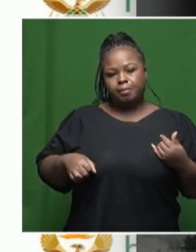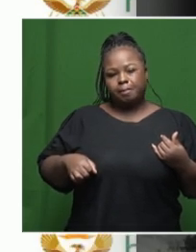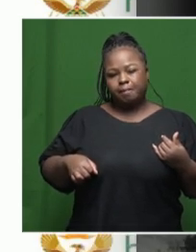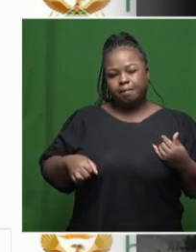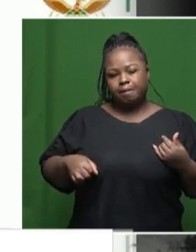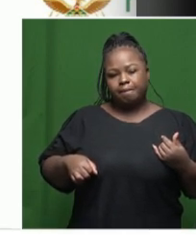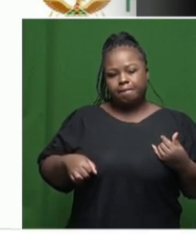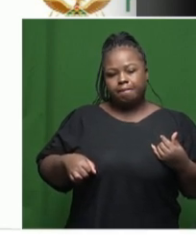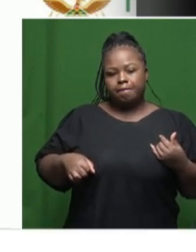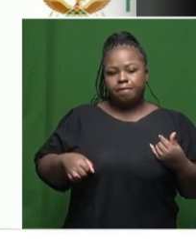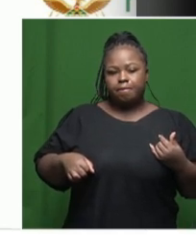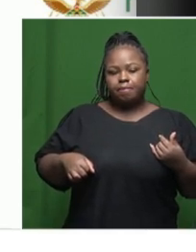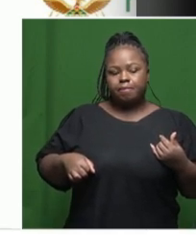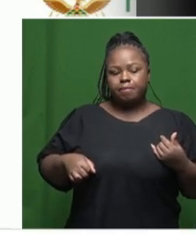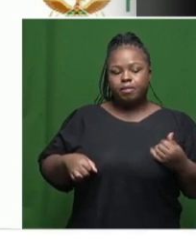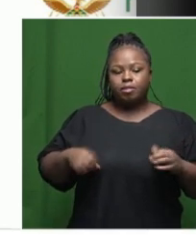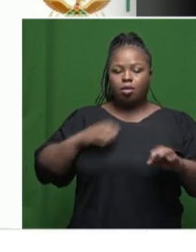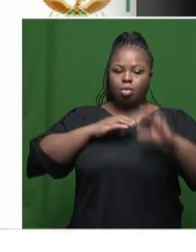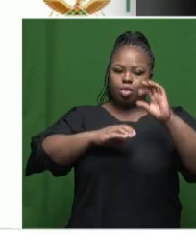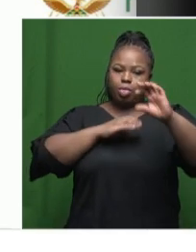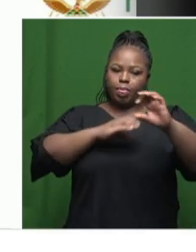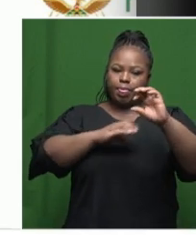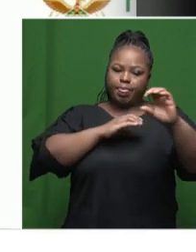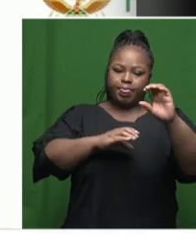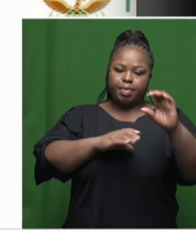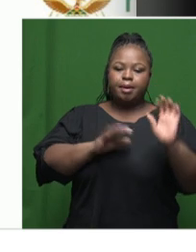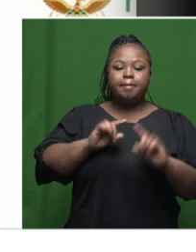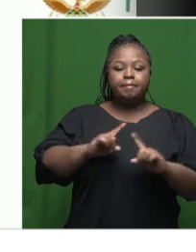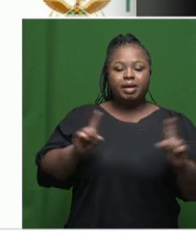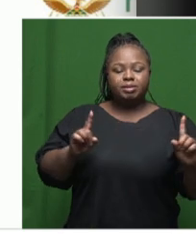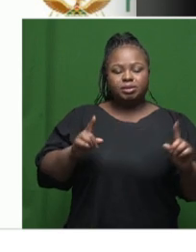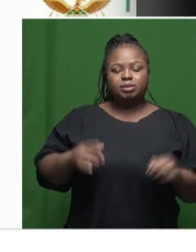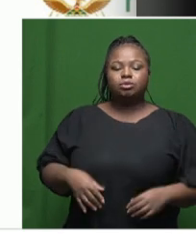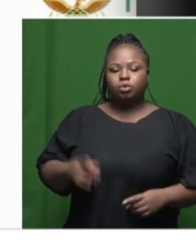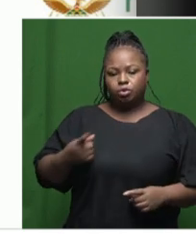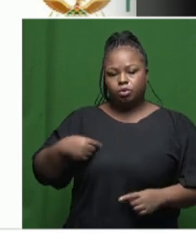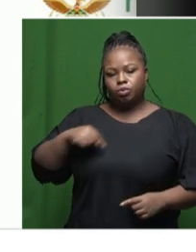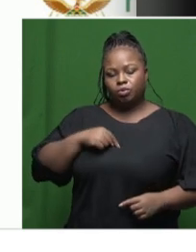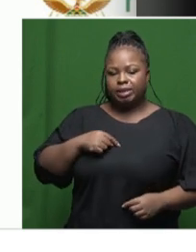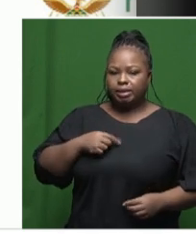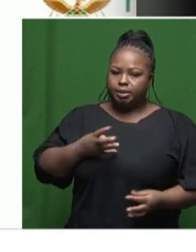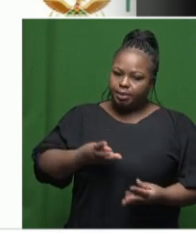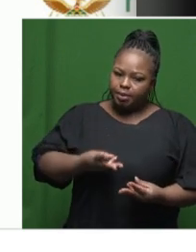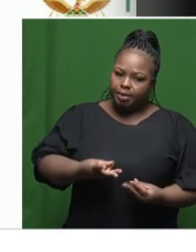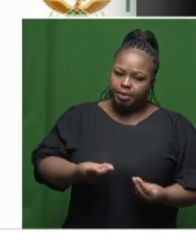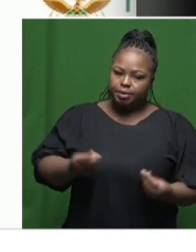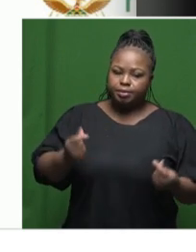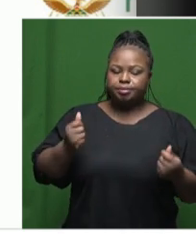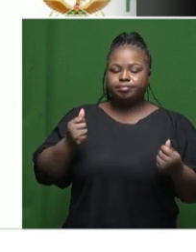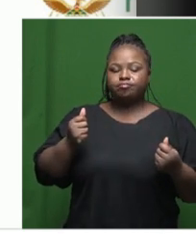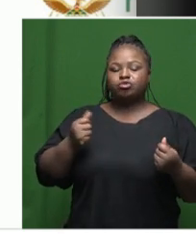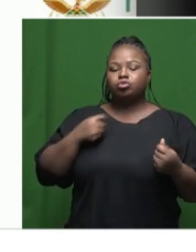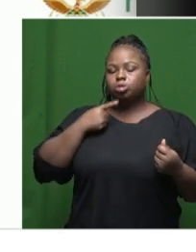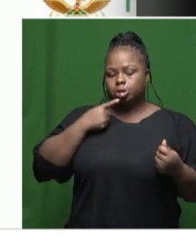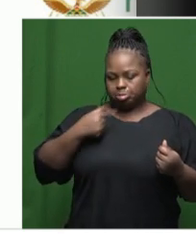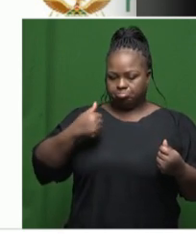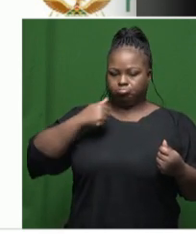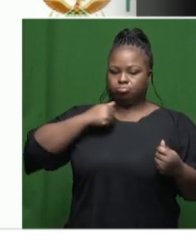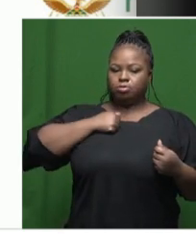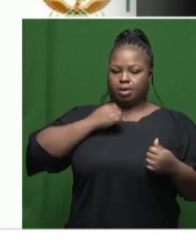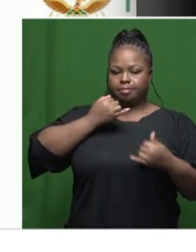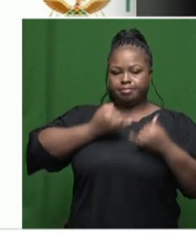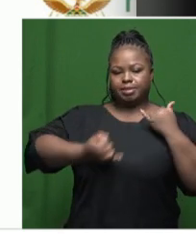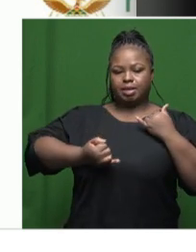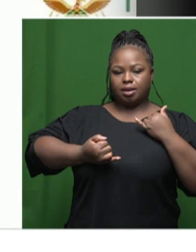some miscommunication internally, but the good thing is that we managed to swiftly own up and correct it so that